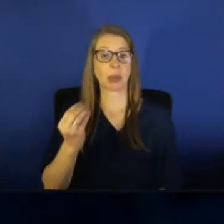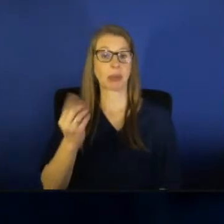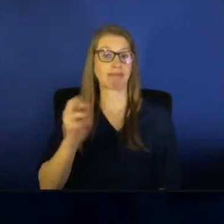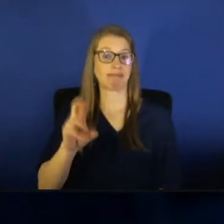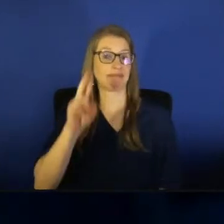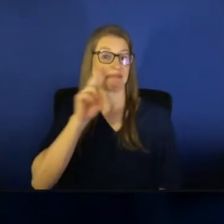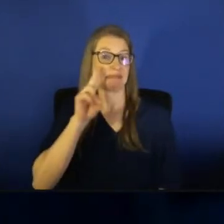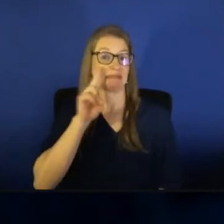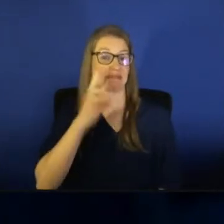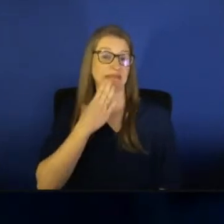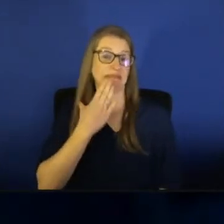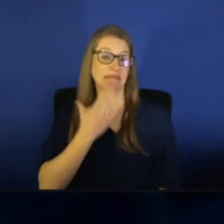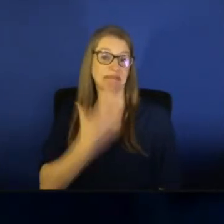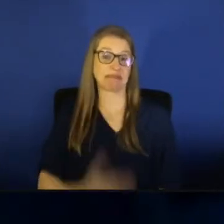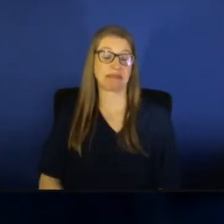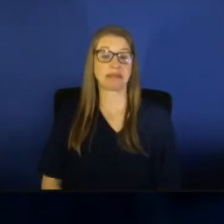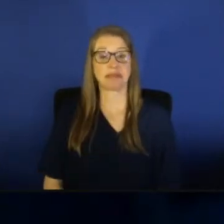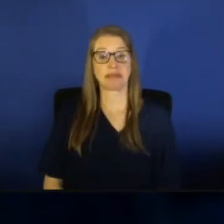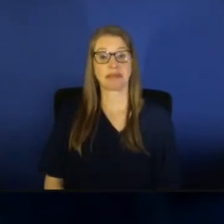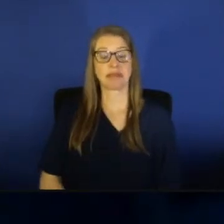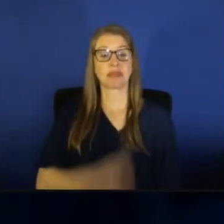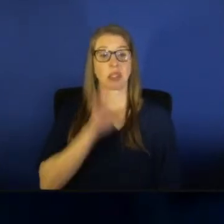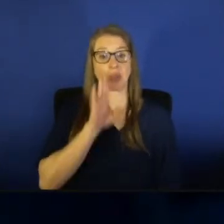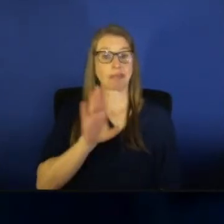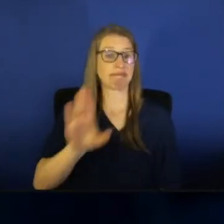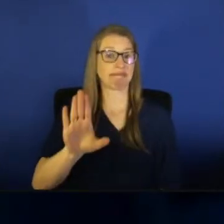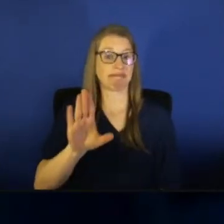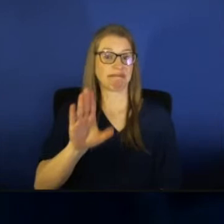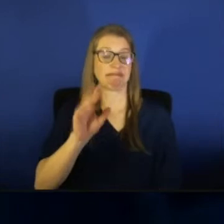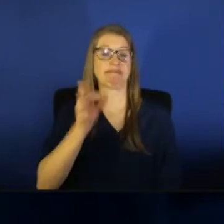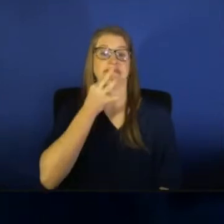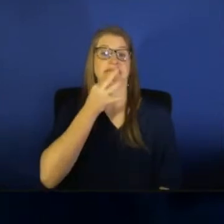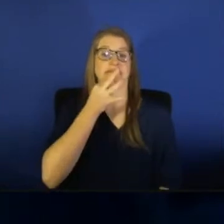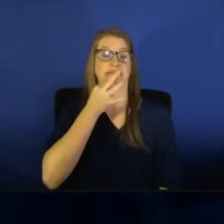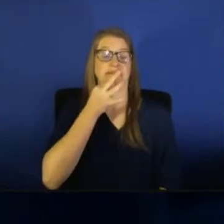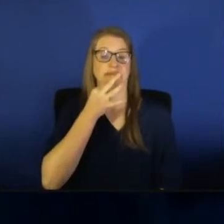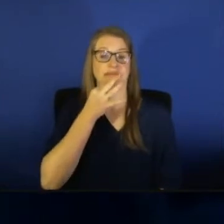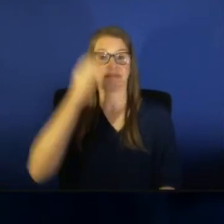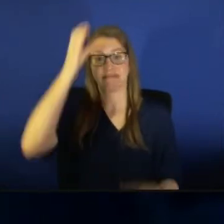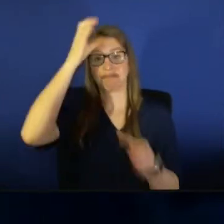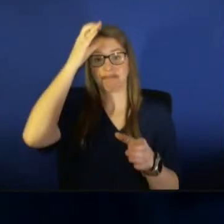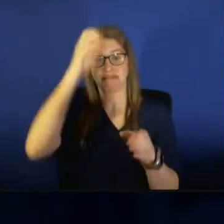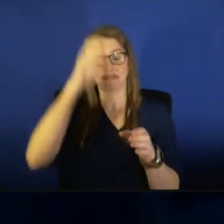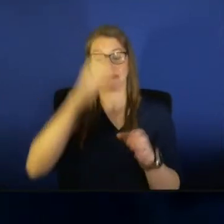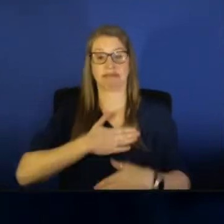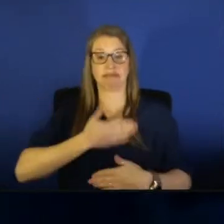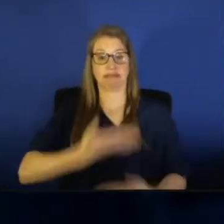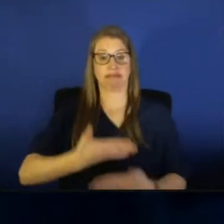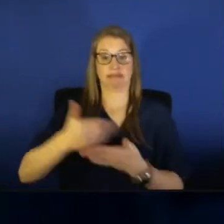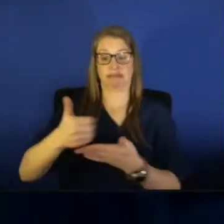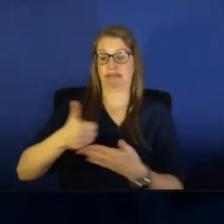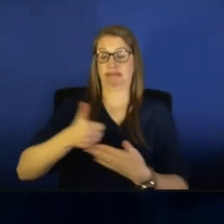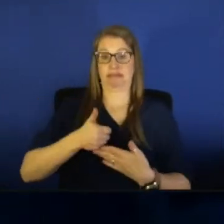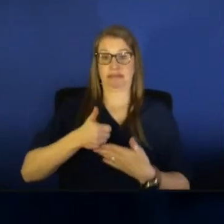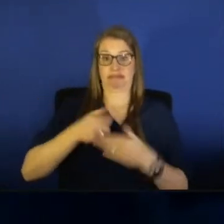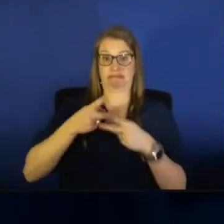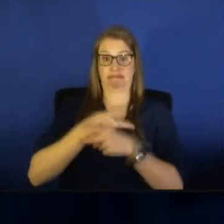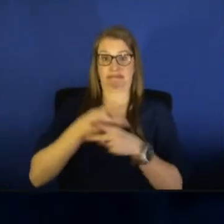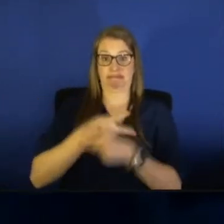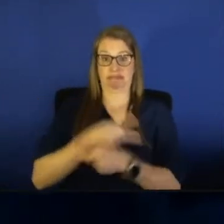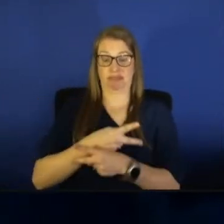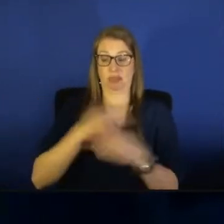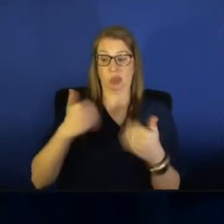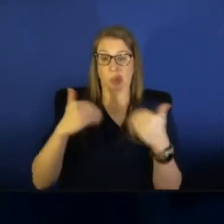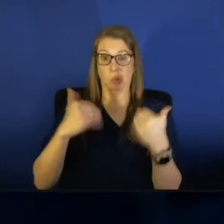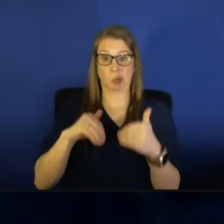for his expertise and willingness to help us navigate through some very challenging times.